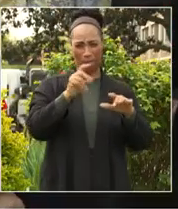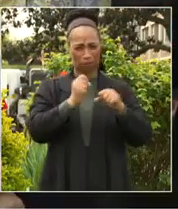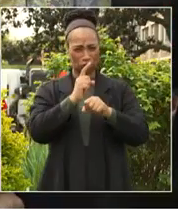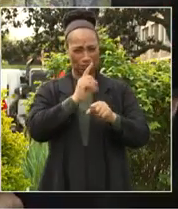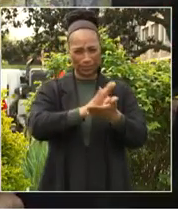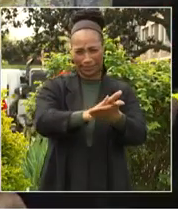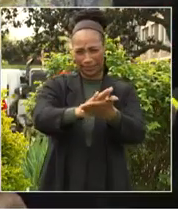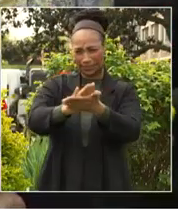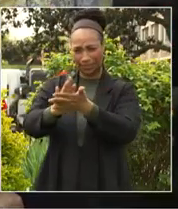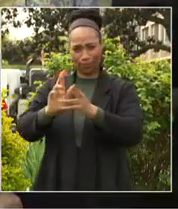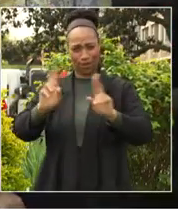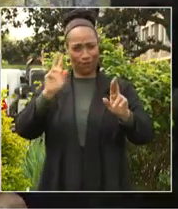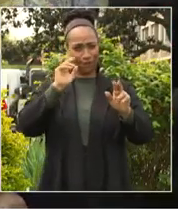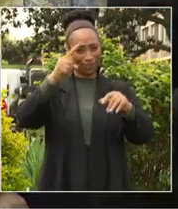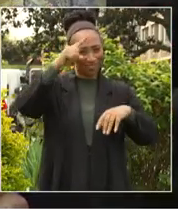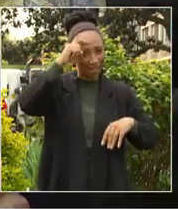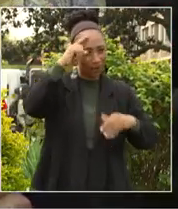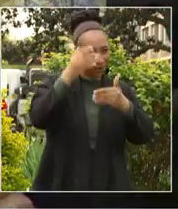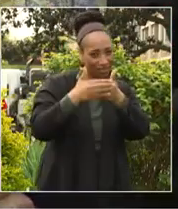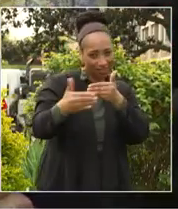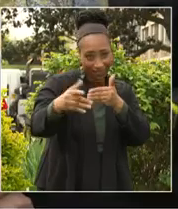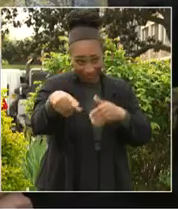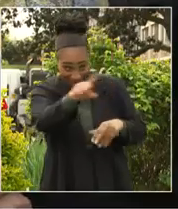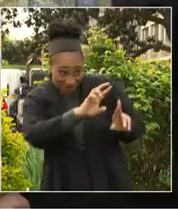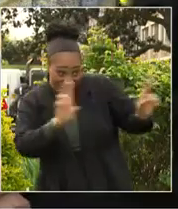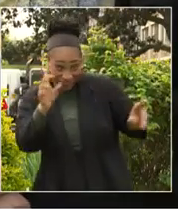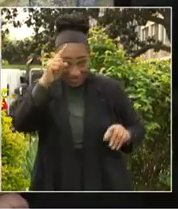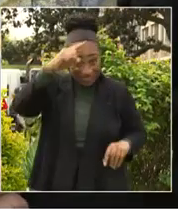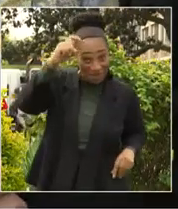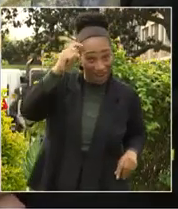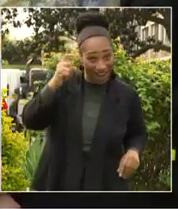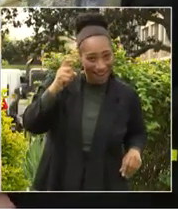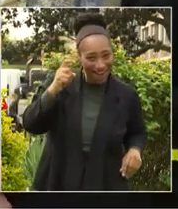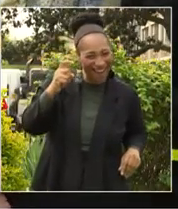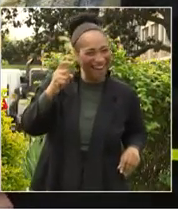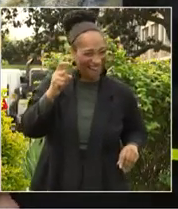for summer. Who's ready for summer?